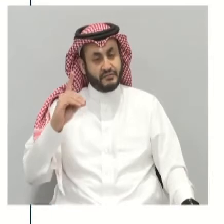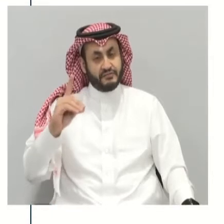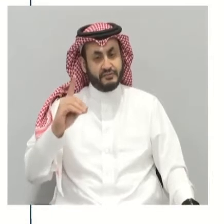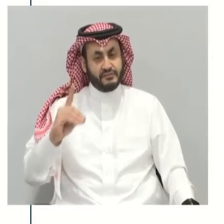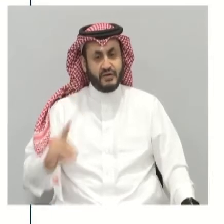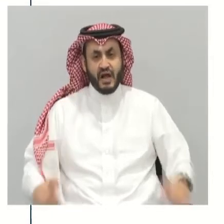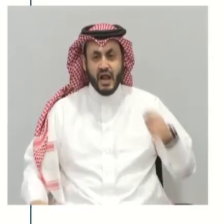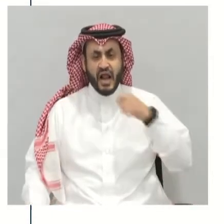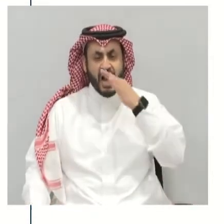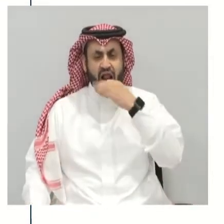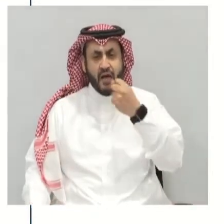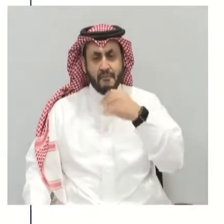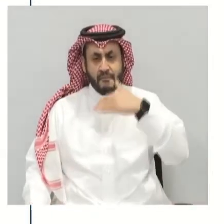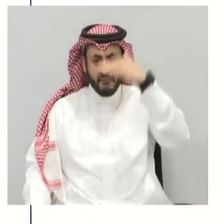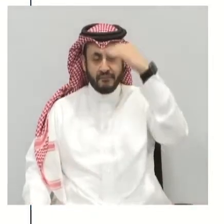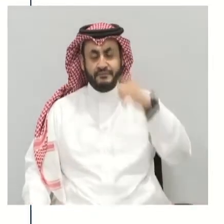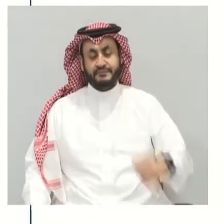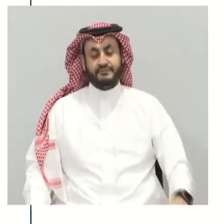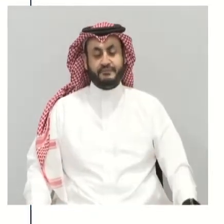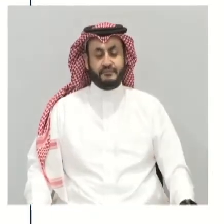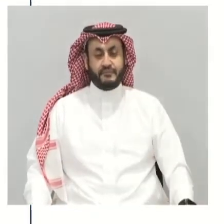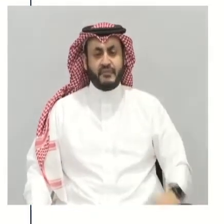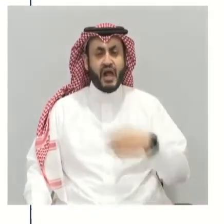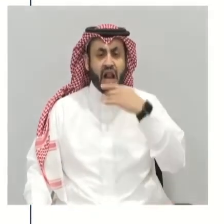It's D. So screams, it means